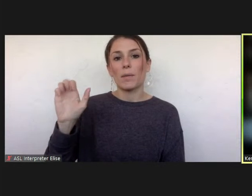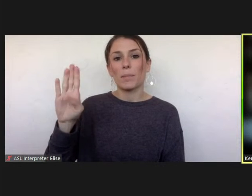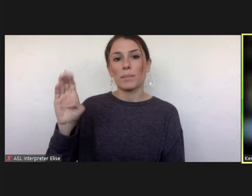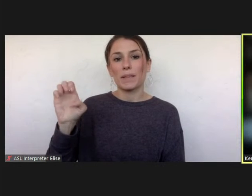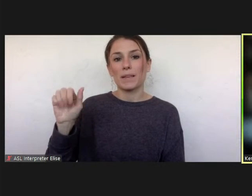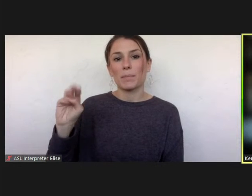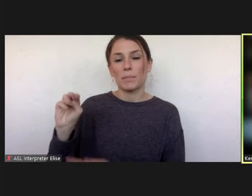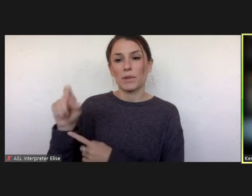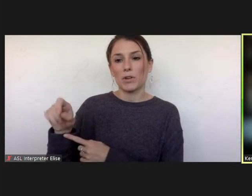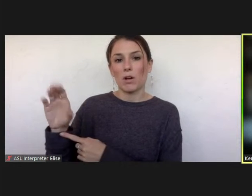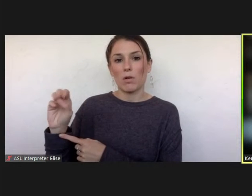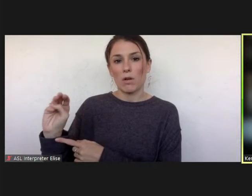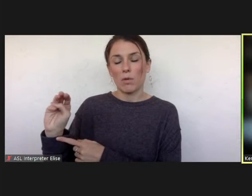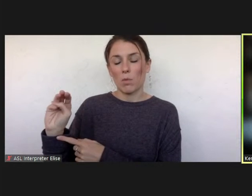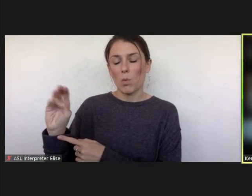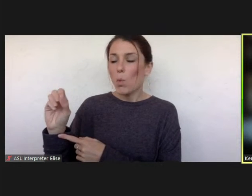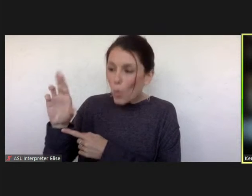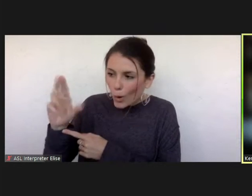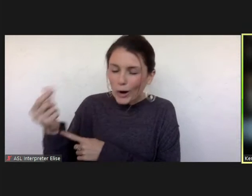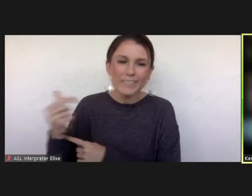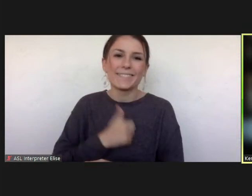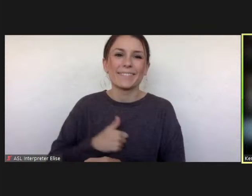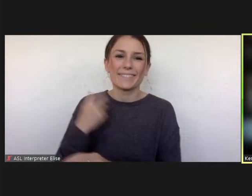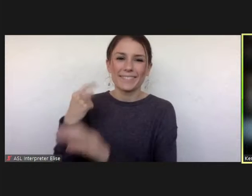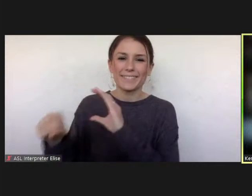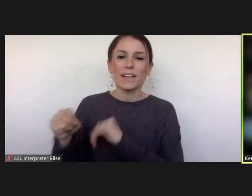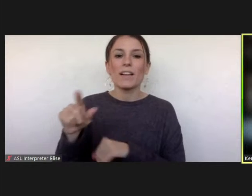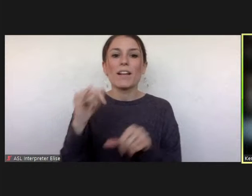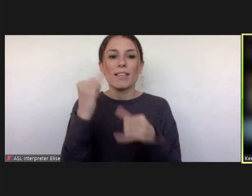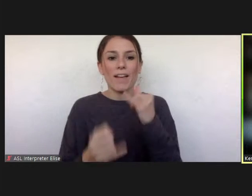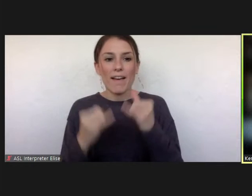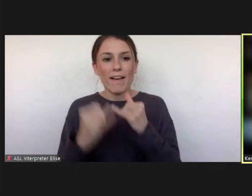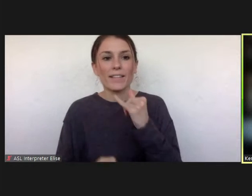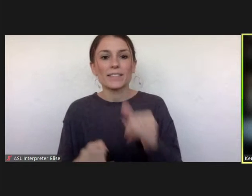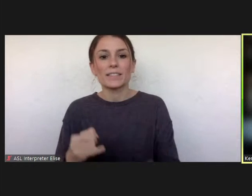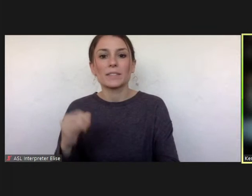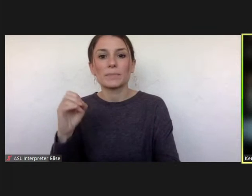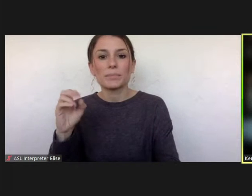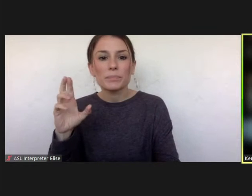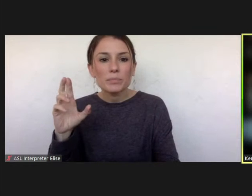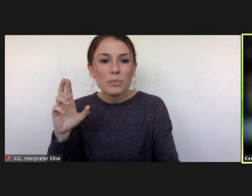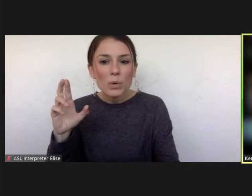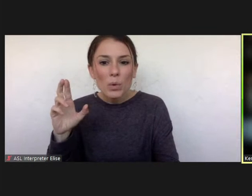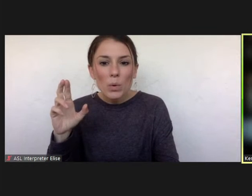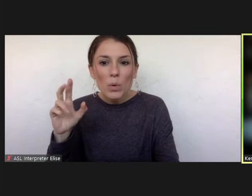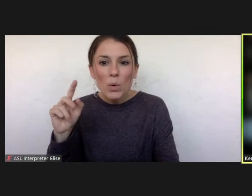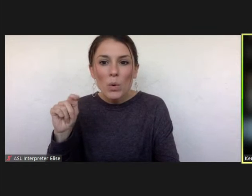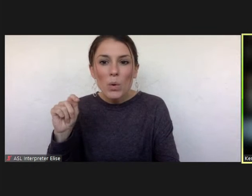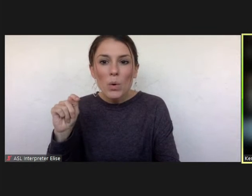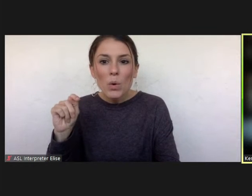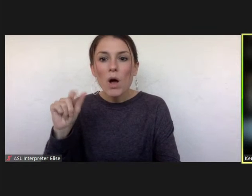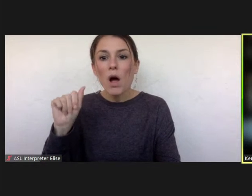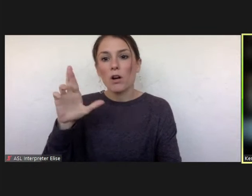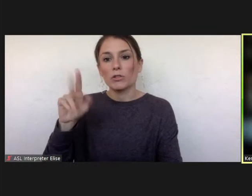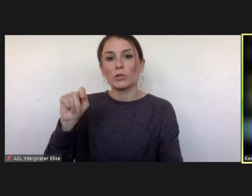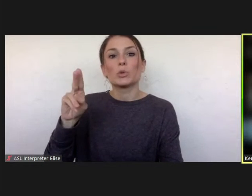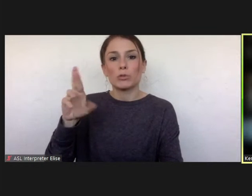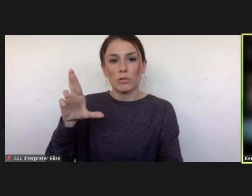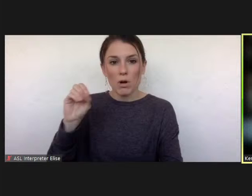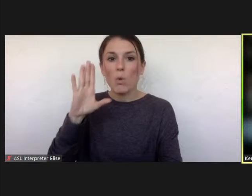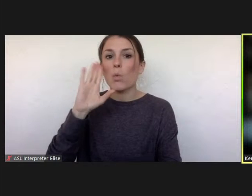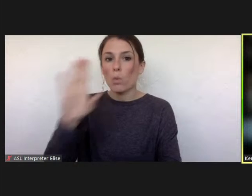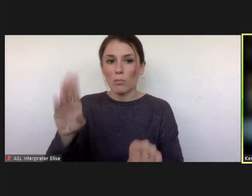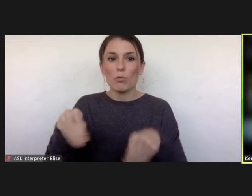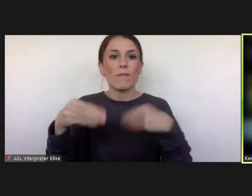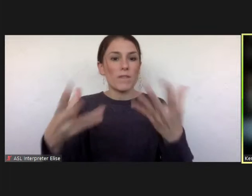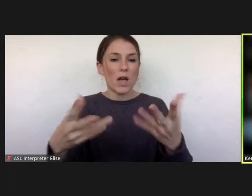Lastly, Arturo Ahumada will provide Spanish to English audio translation. While this is Eyebeam's first time